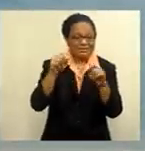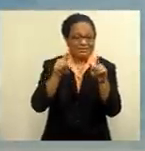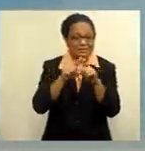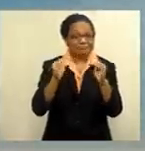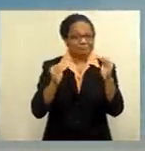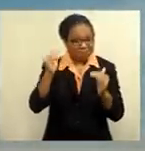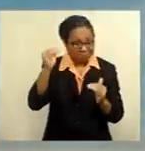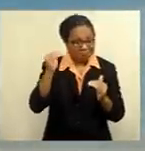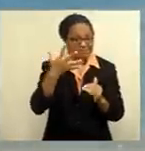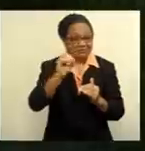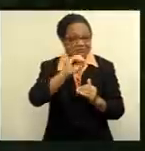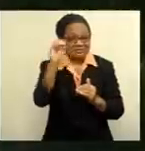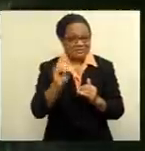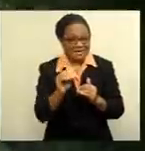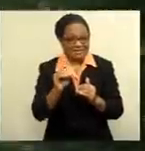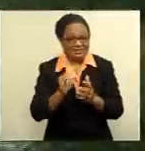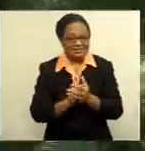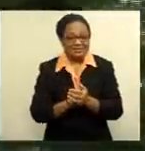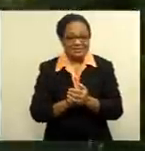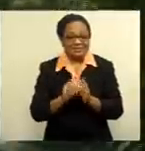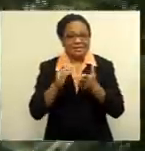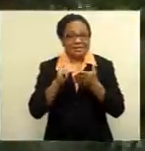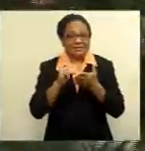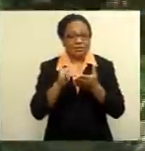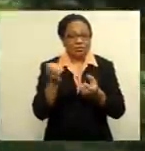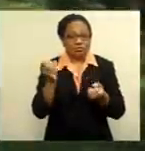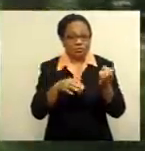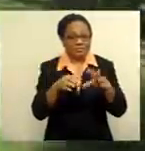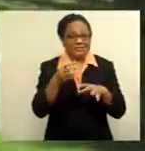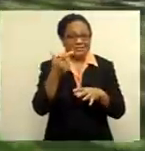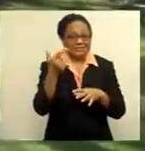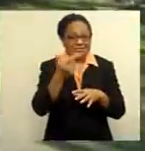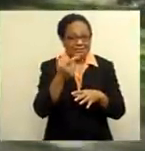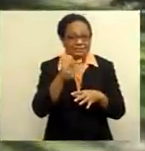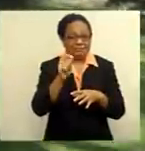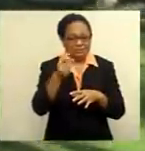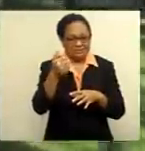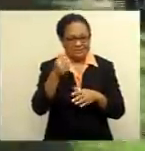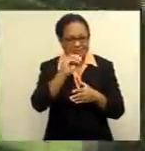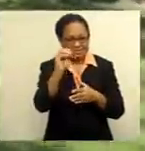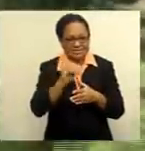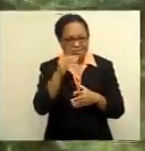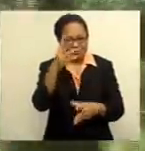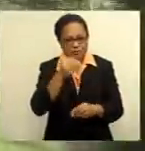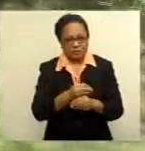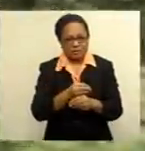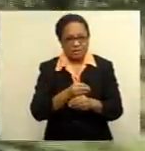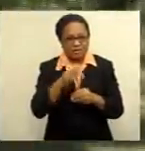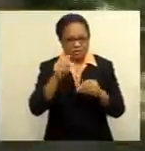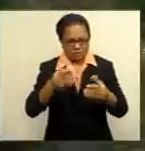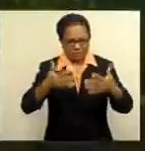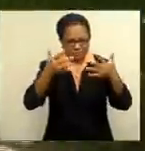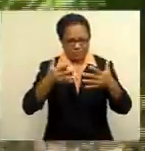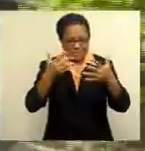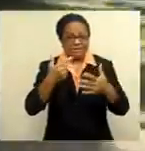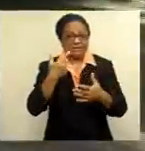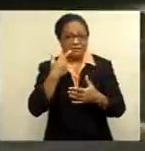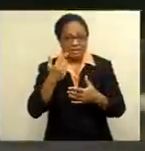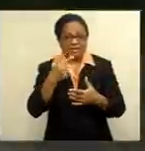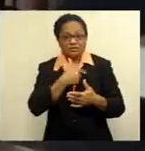by 50%, contributing 17.6% to the total. The statistics also revealed China went down by